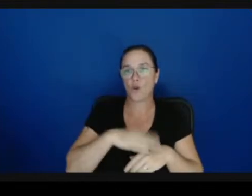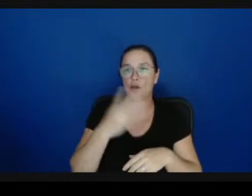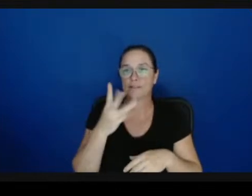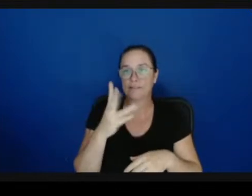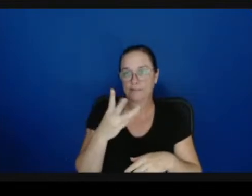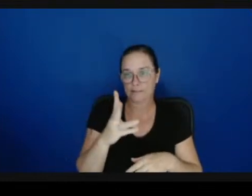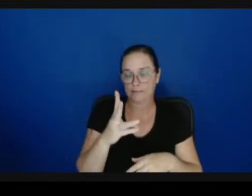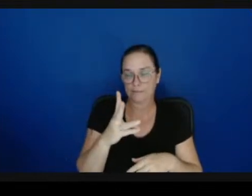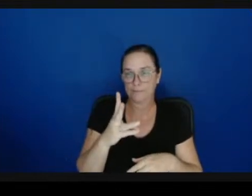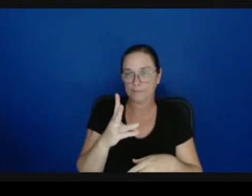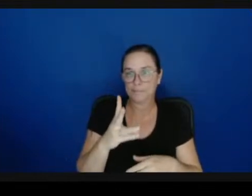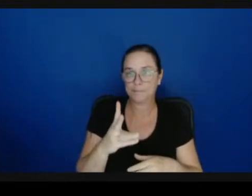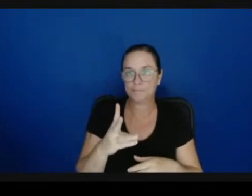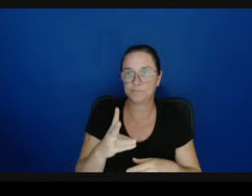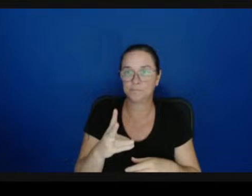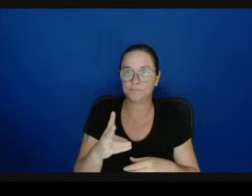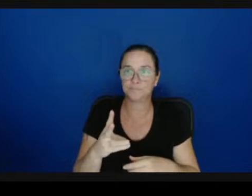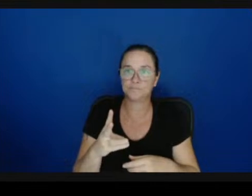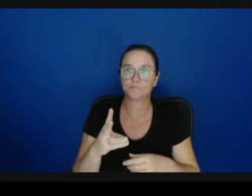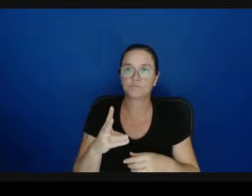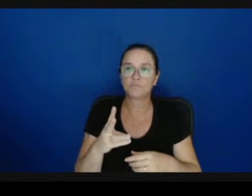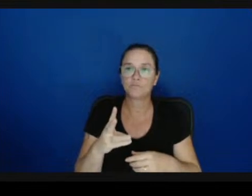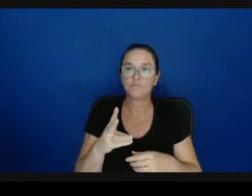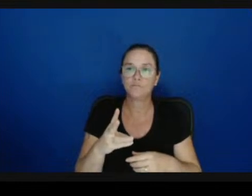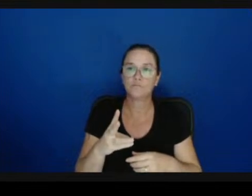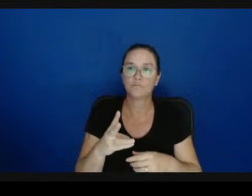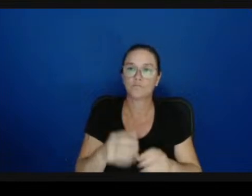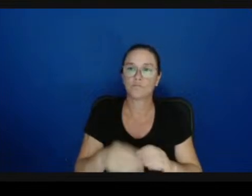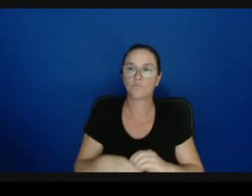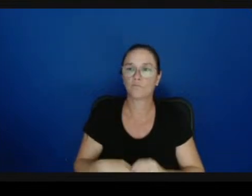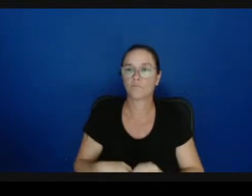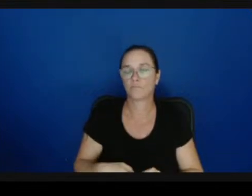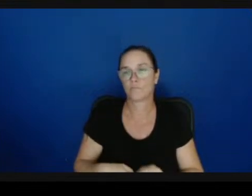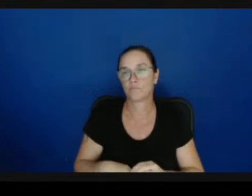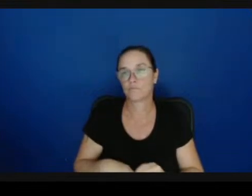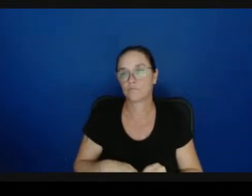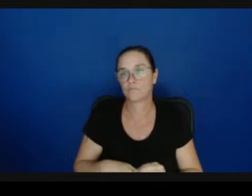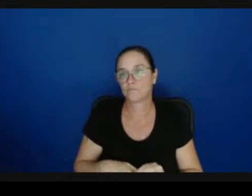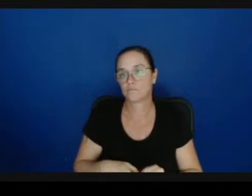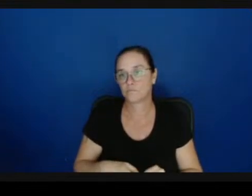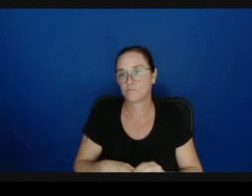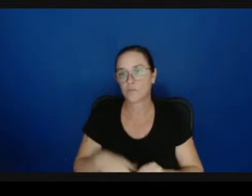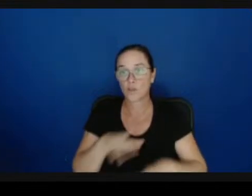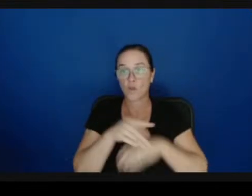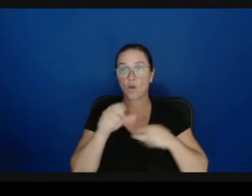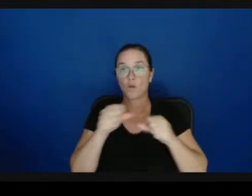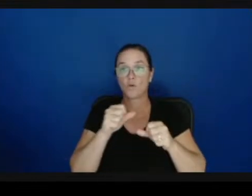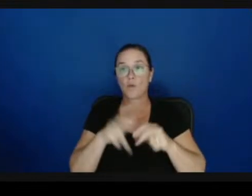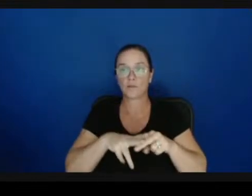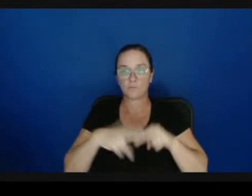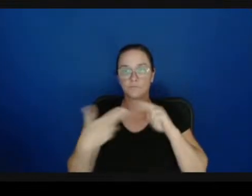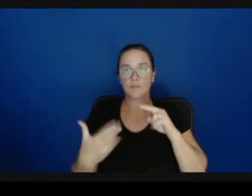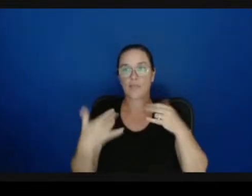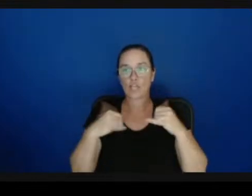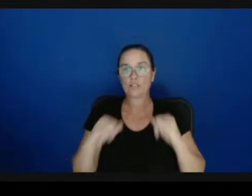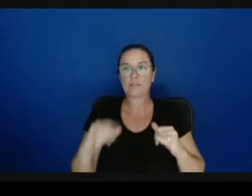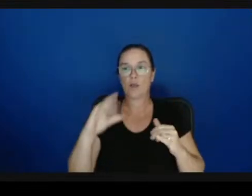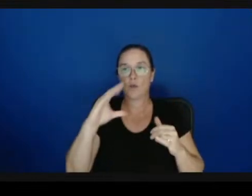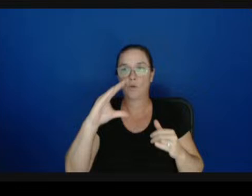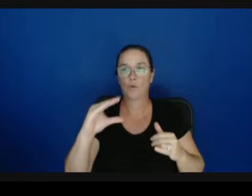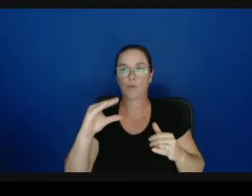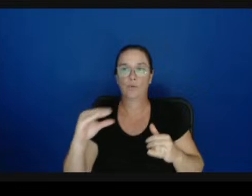16th was really more or less where this line is, I guess, was when eruption began. So earthquakes went down quite a lot and are still dropping down at